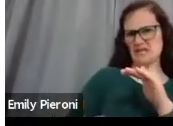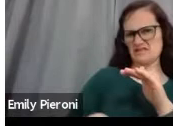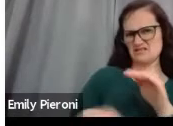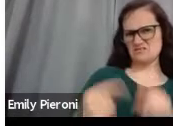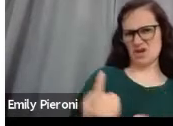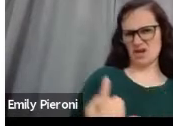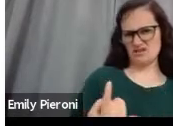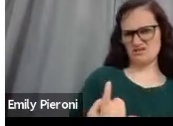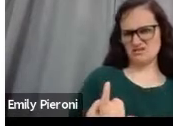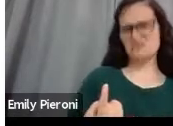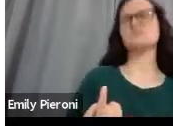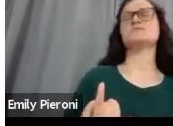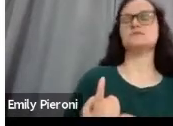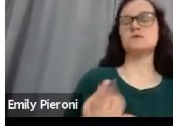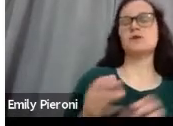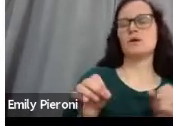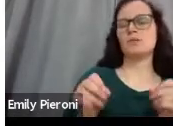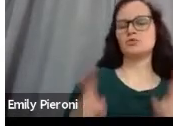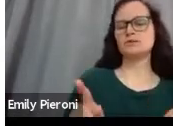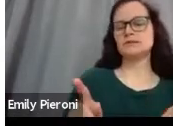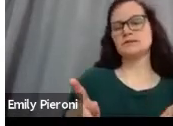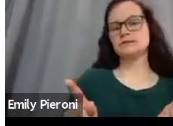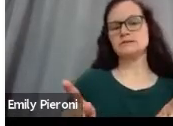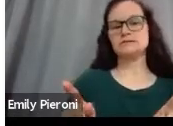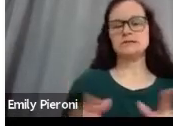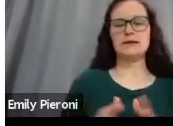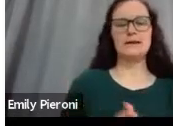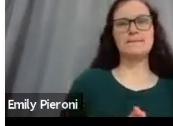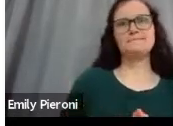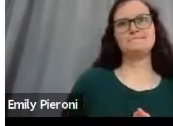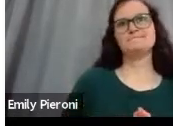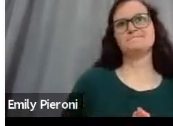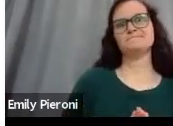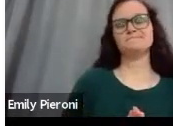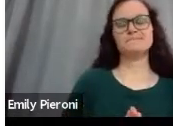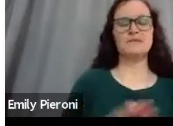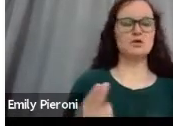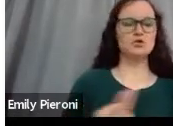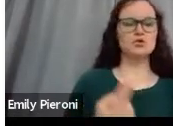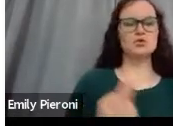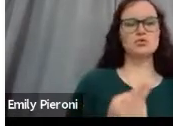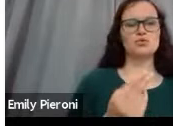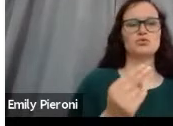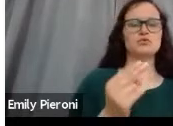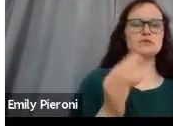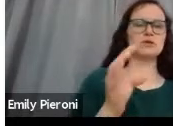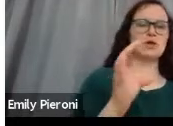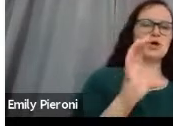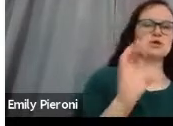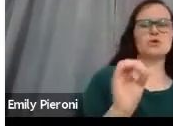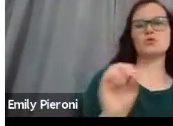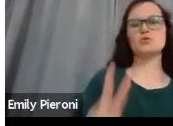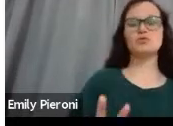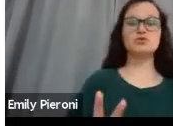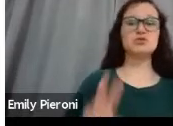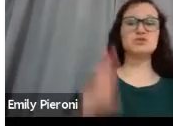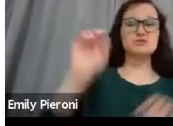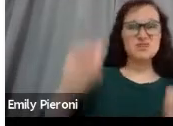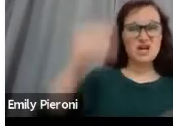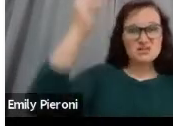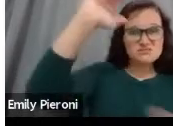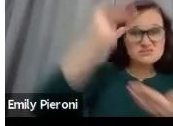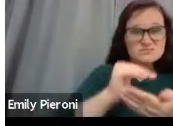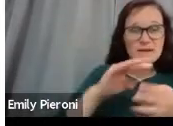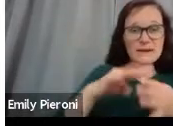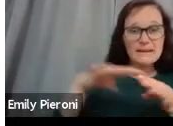us to reduce carbon dioxide emissions through the use of woody perennials on